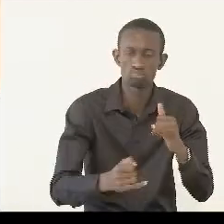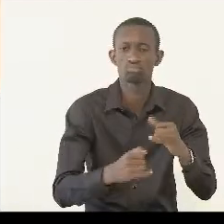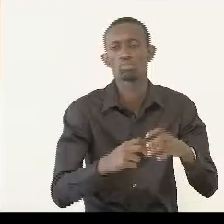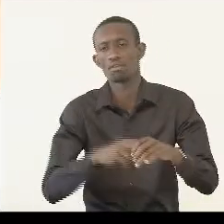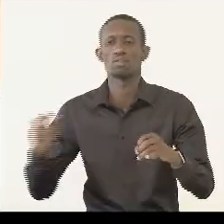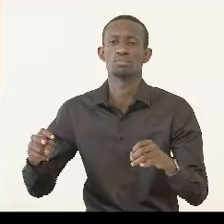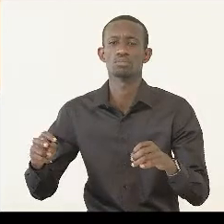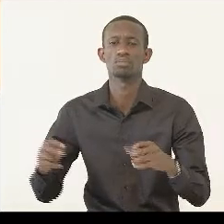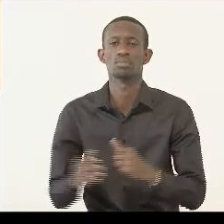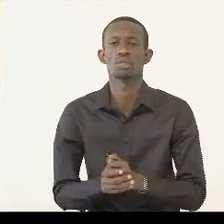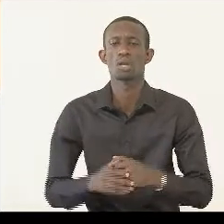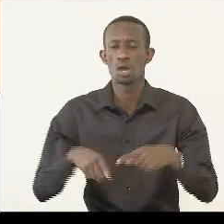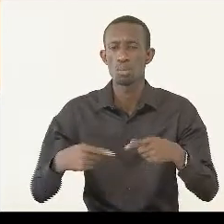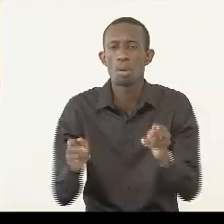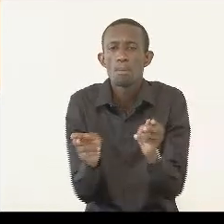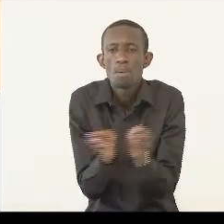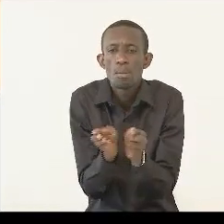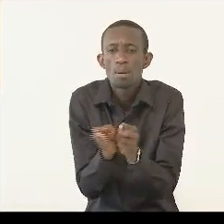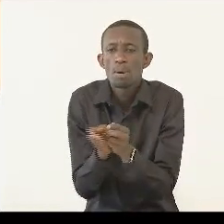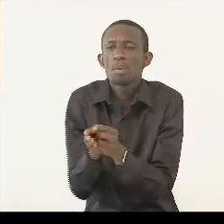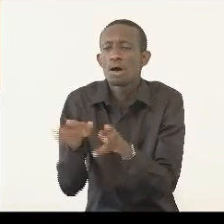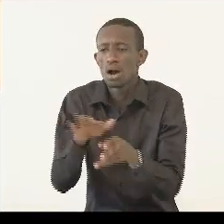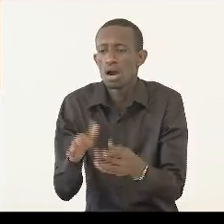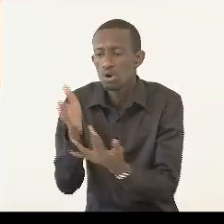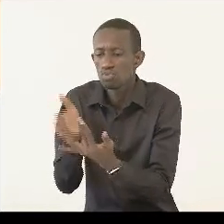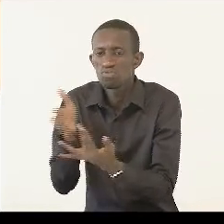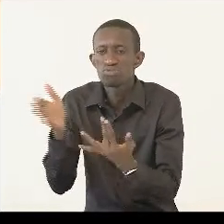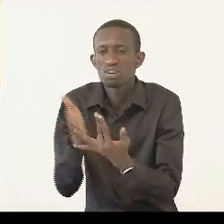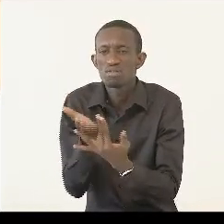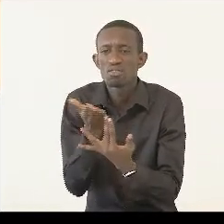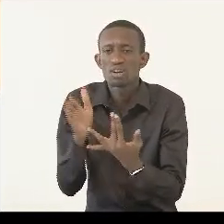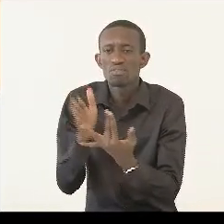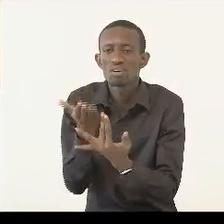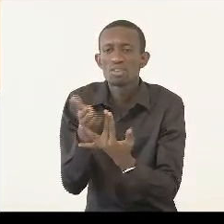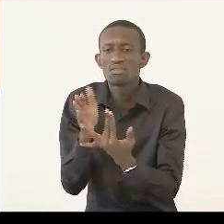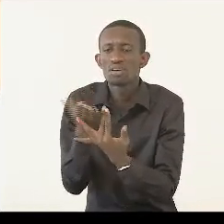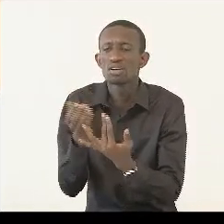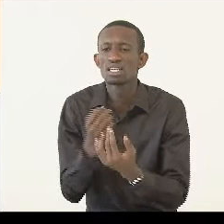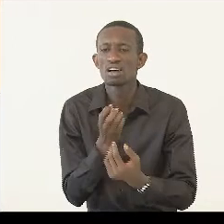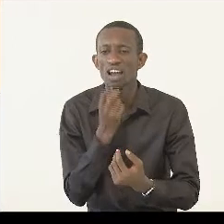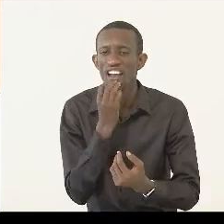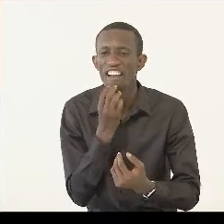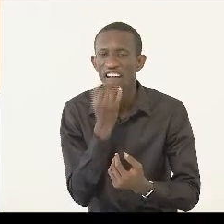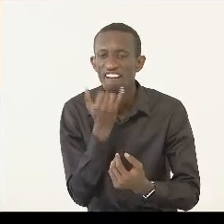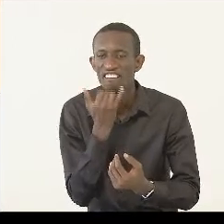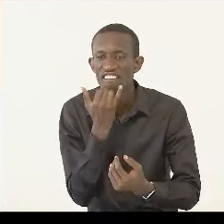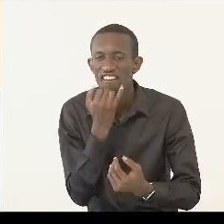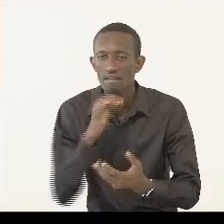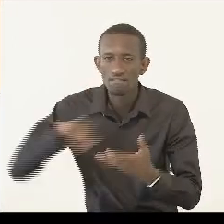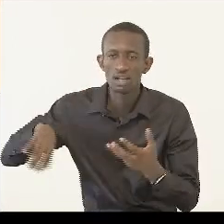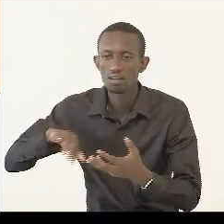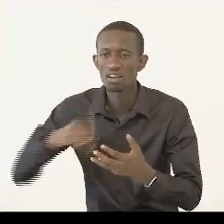seal off, and then glue our sections to make a complete section like we do have here.